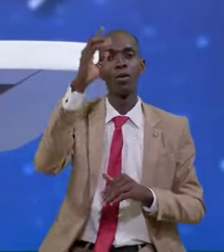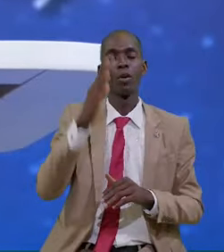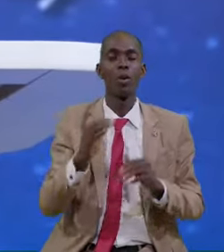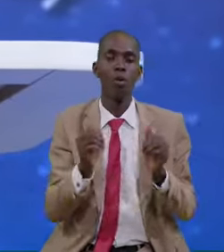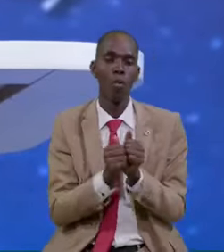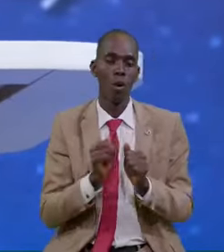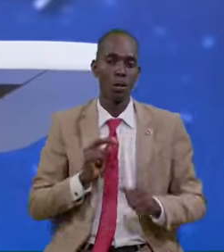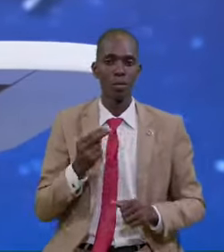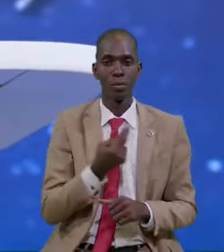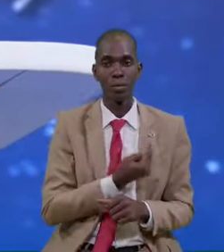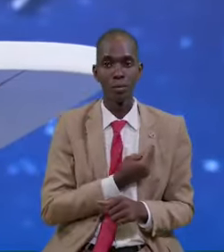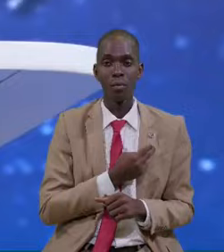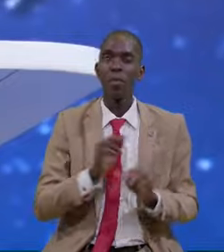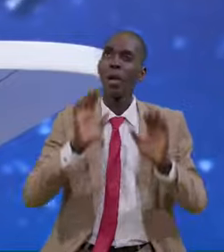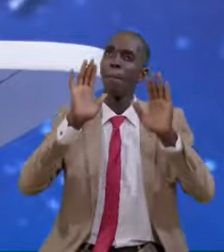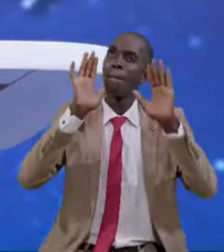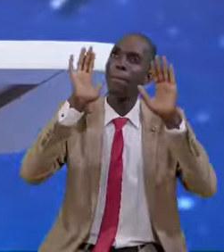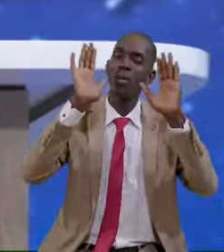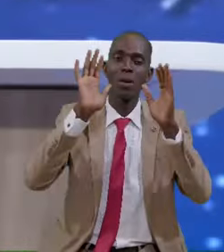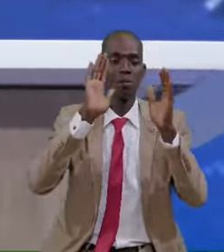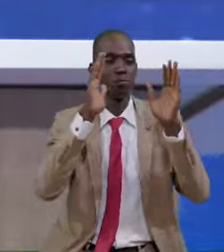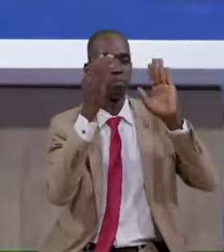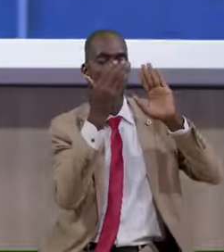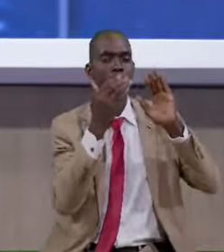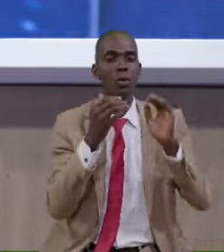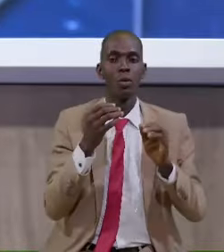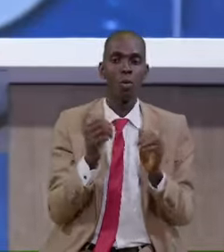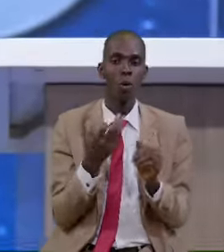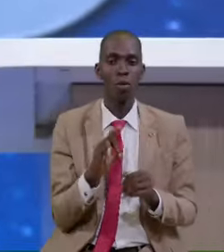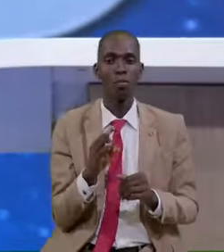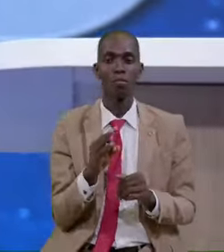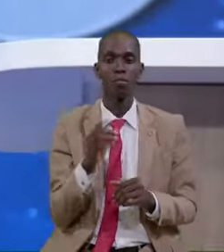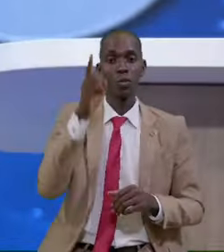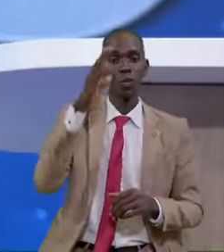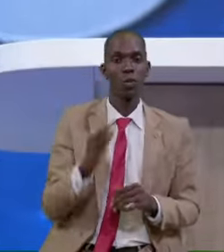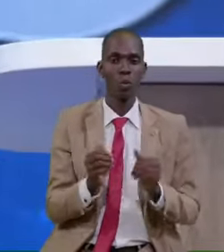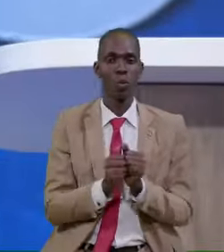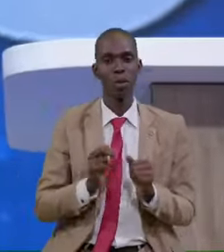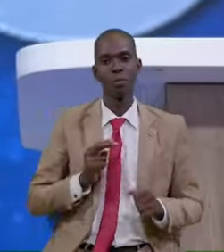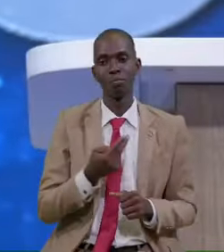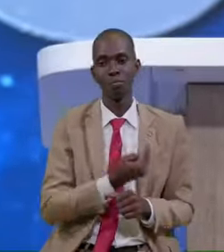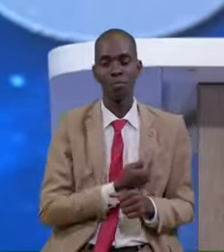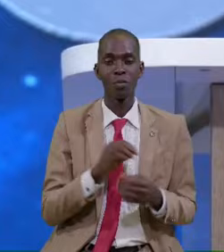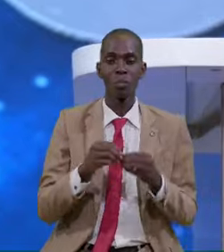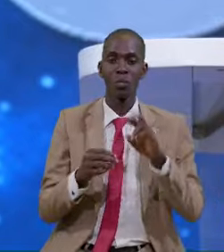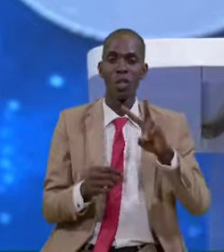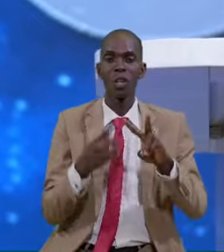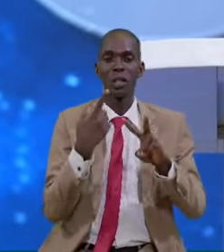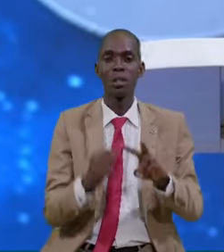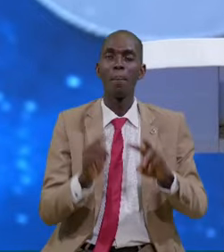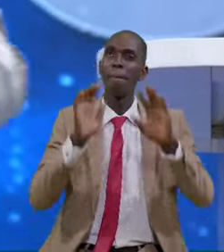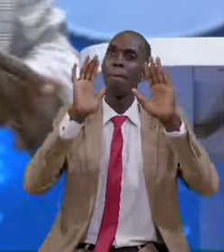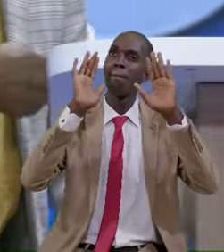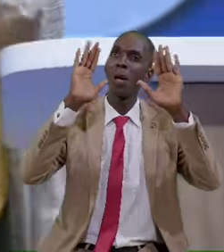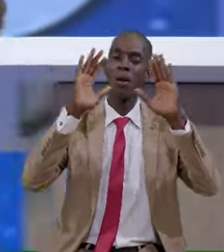us. Marvelous presence of God with us. Number two is the marvelous power of